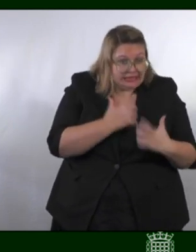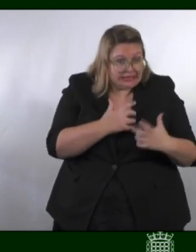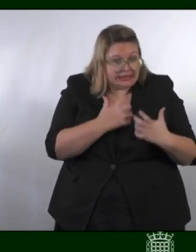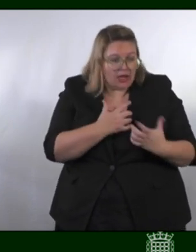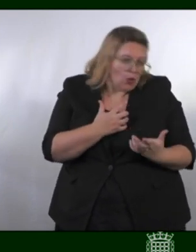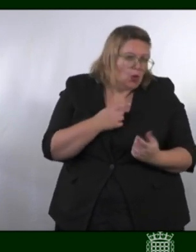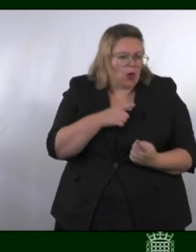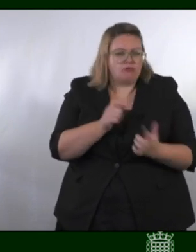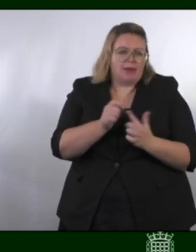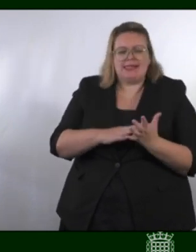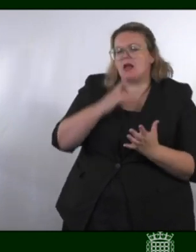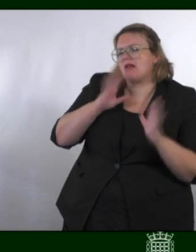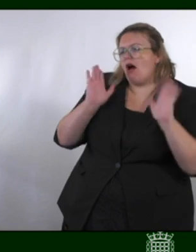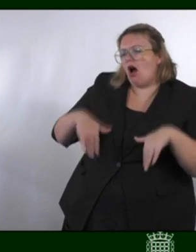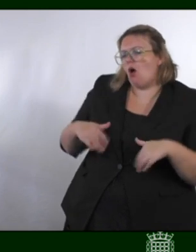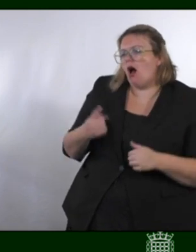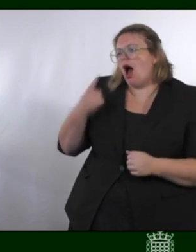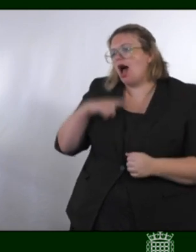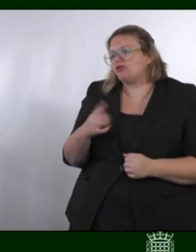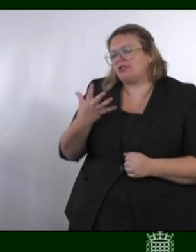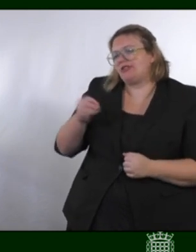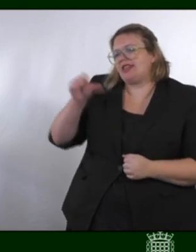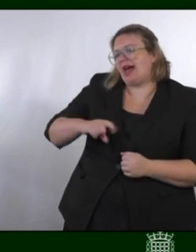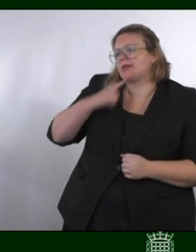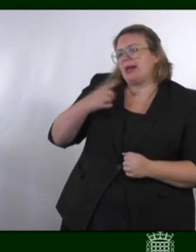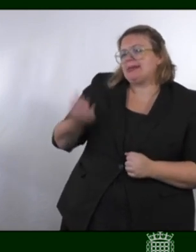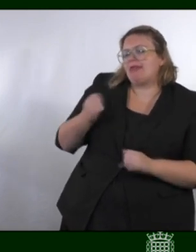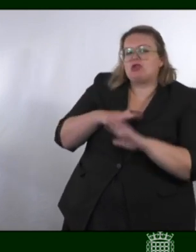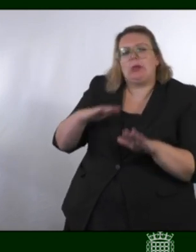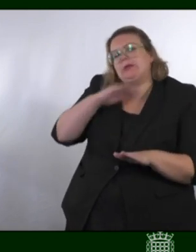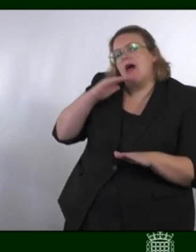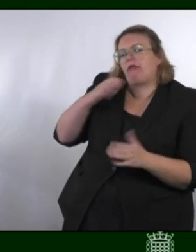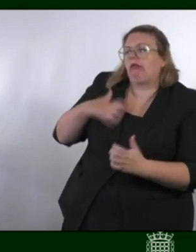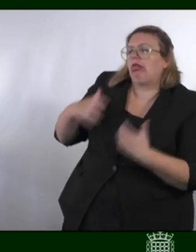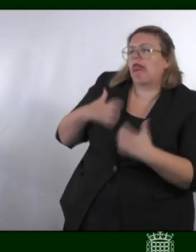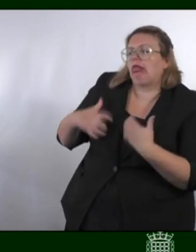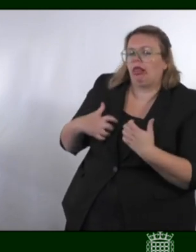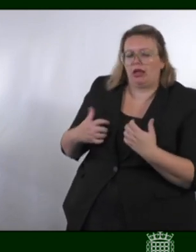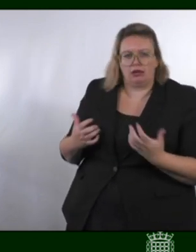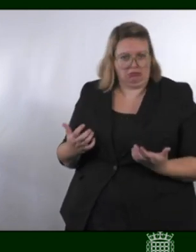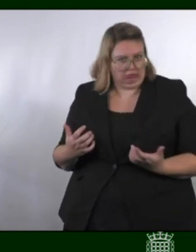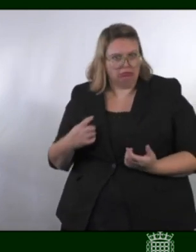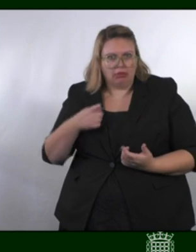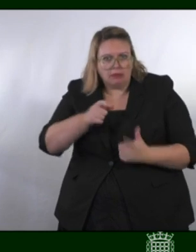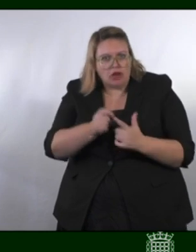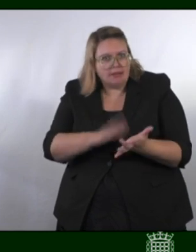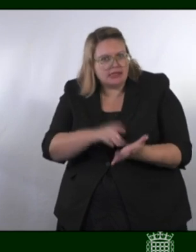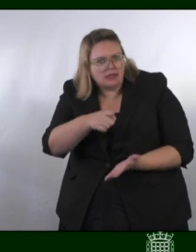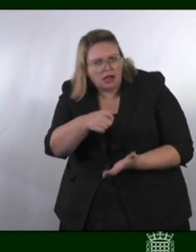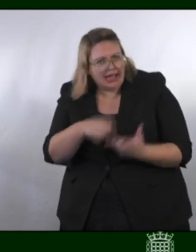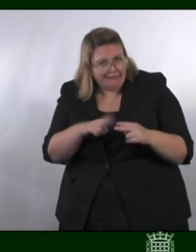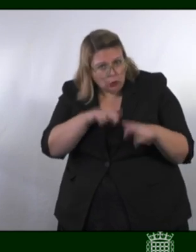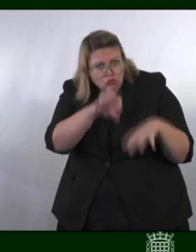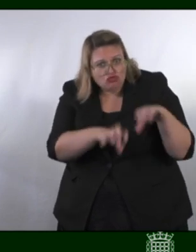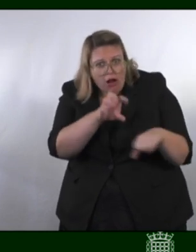on his £150,000 salary. So can I ask the Prime Minister, if he's finding life such a struggle, how on earth does